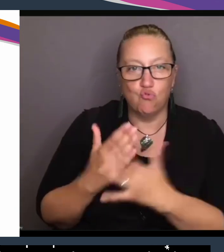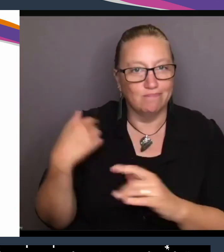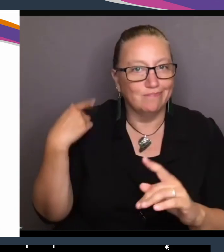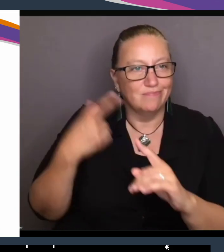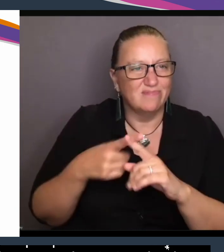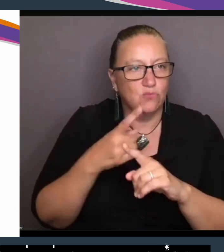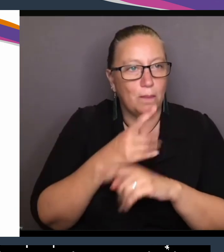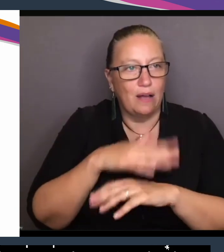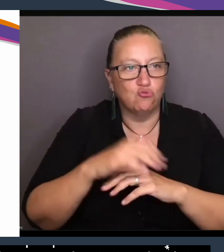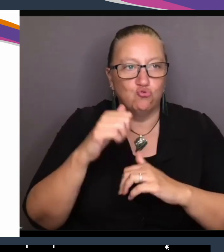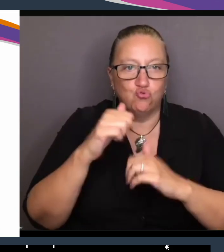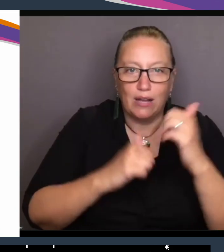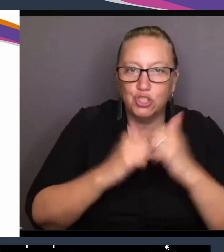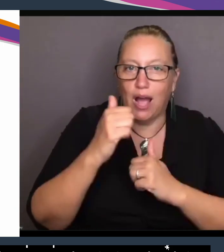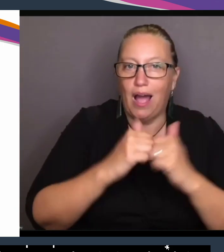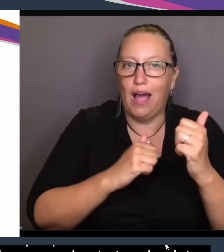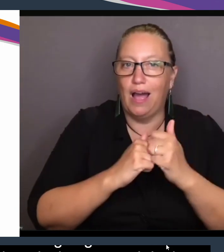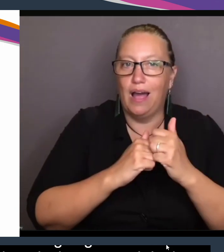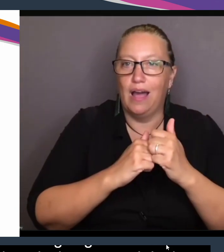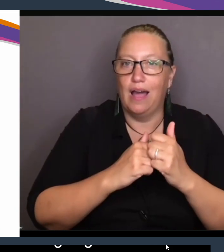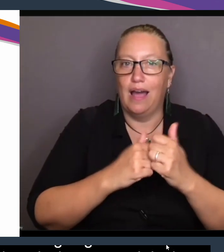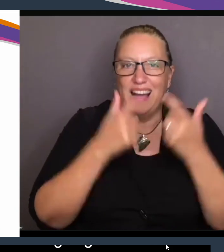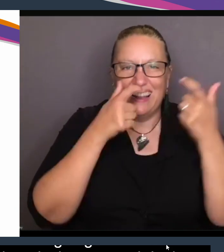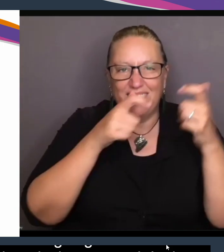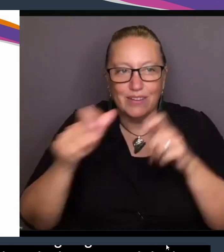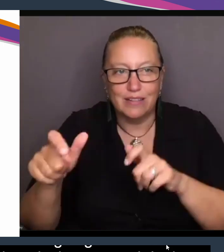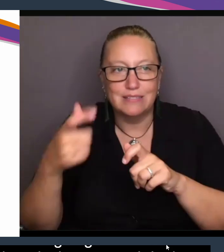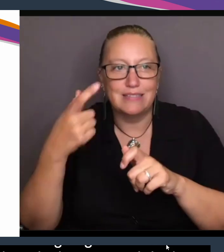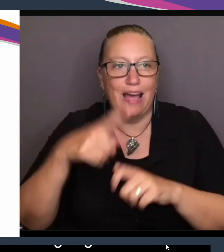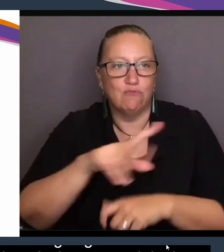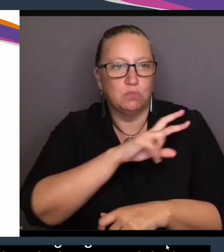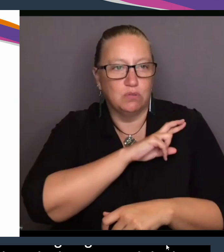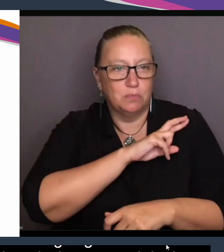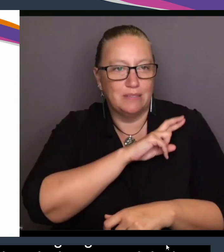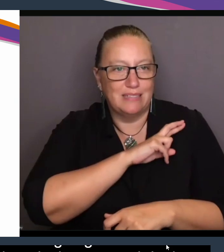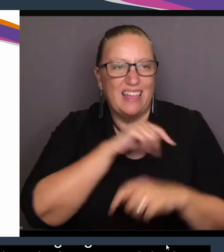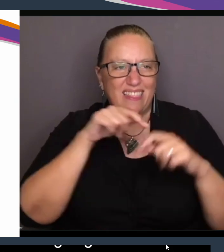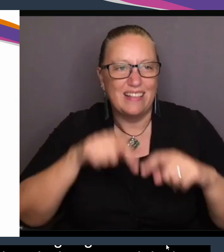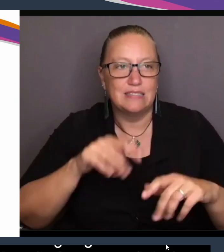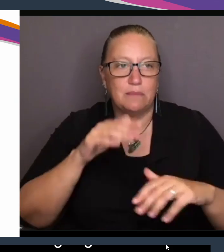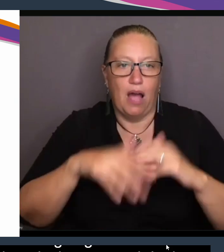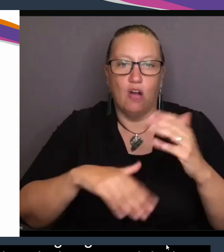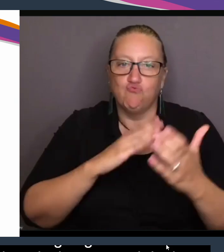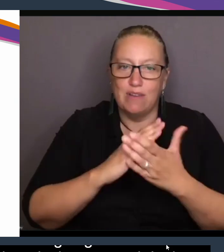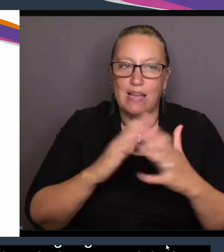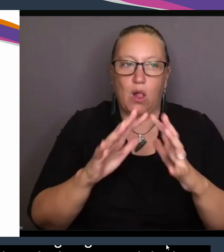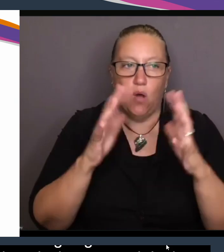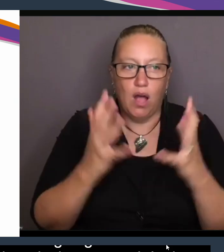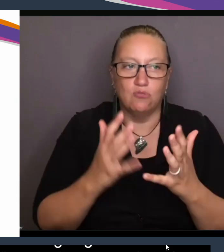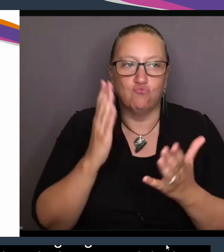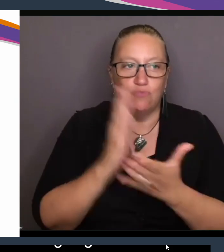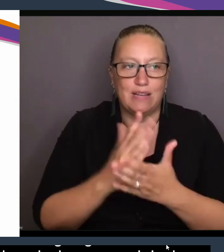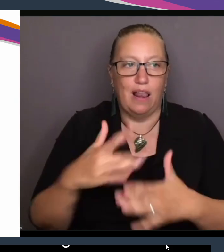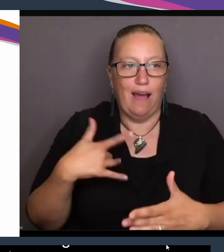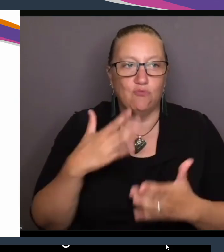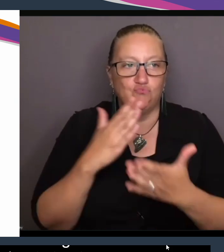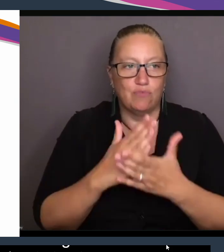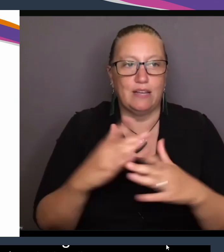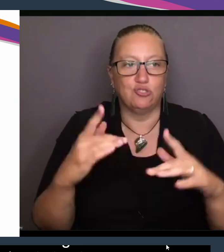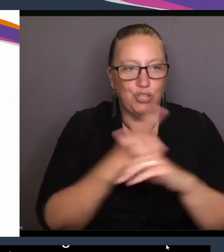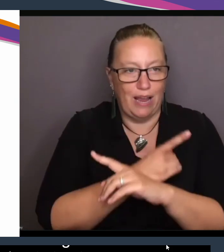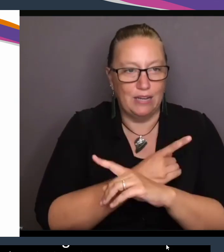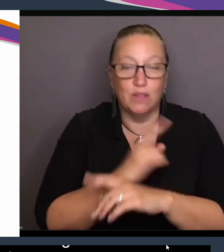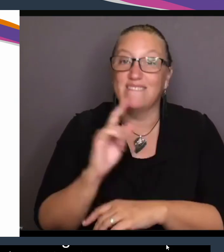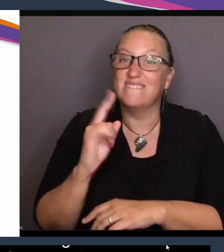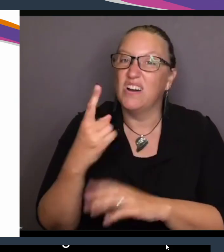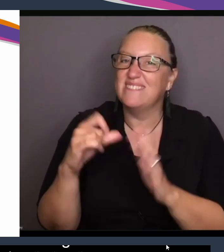and opportunity, but ultimately this work is about real lives, real systems and real change. So our first funding round